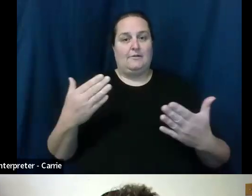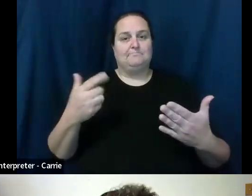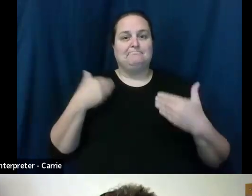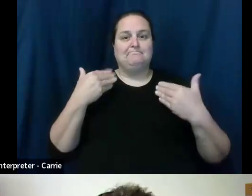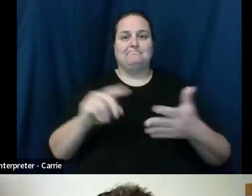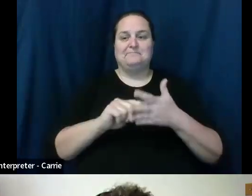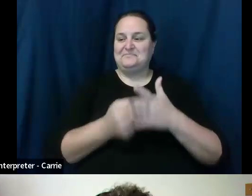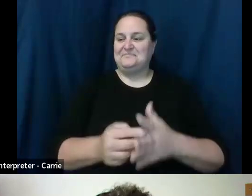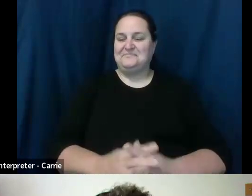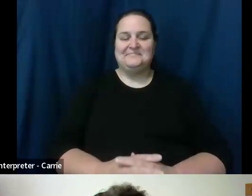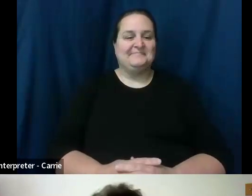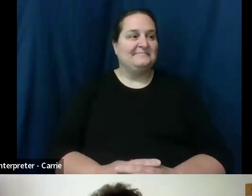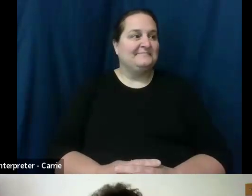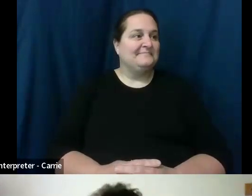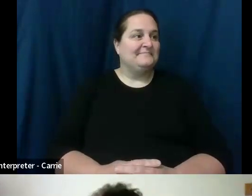So,